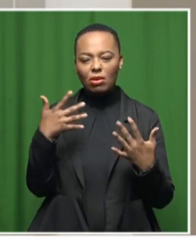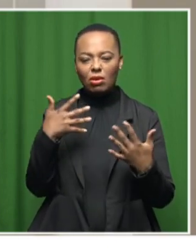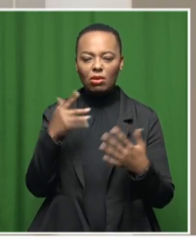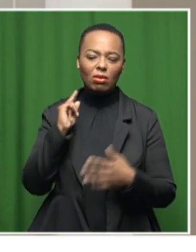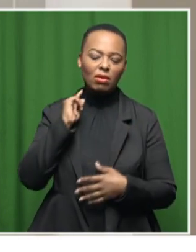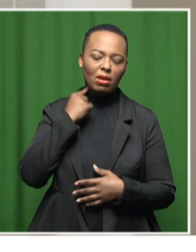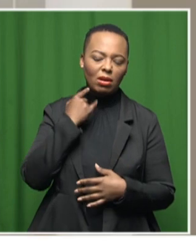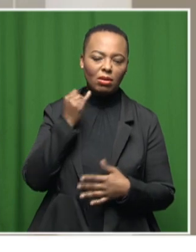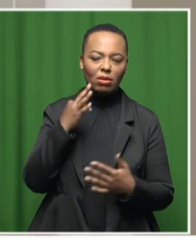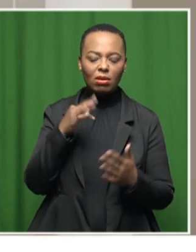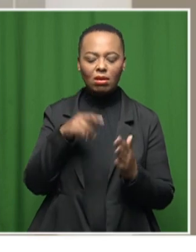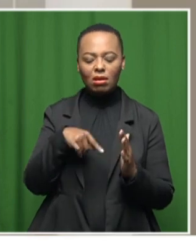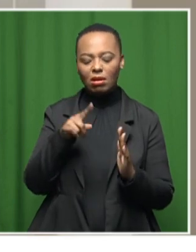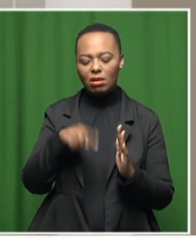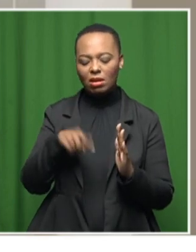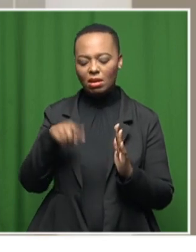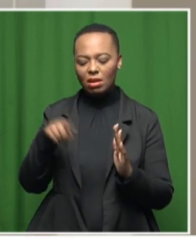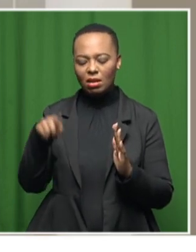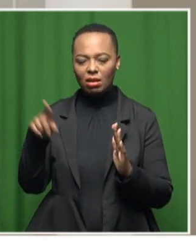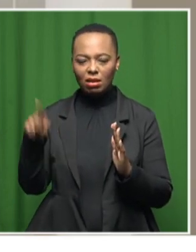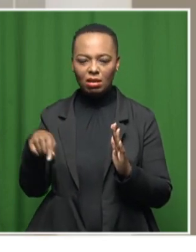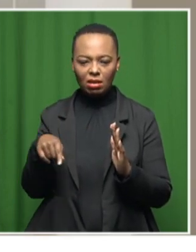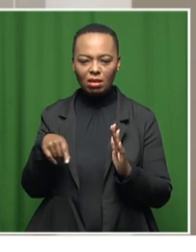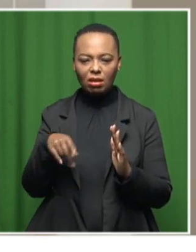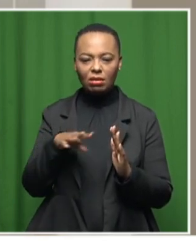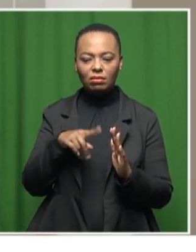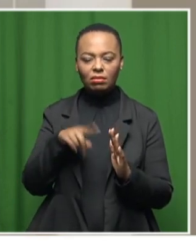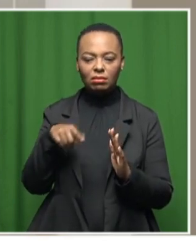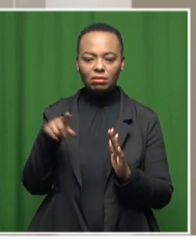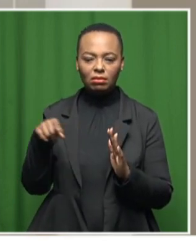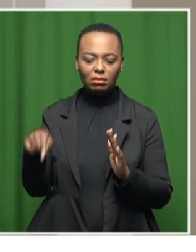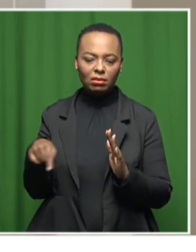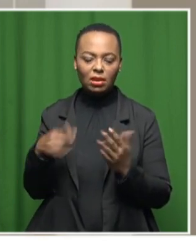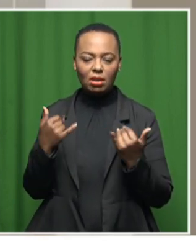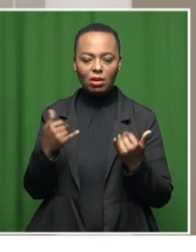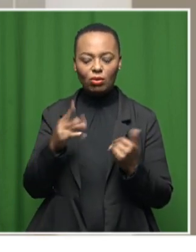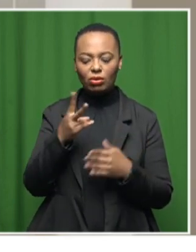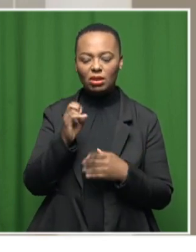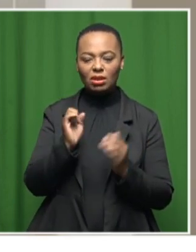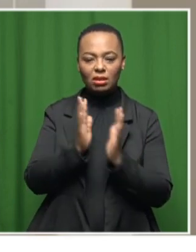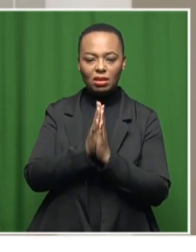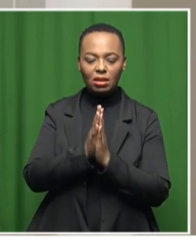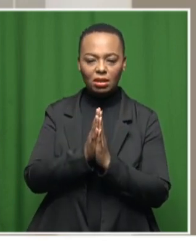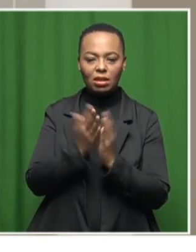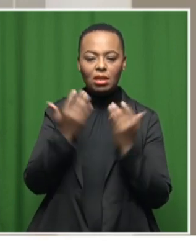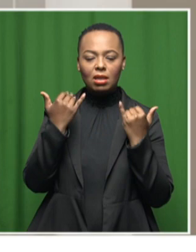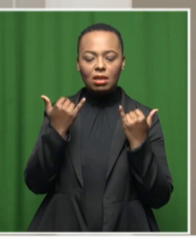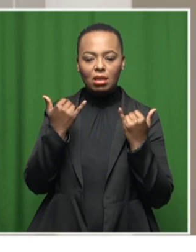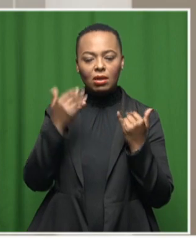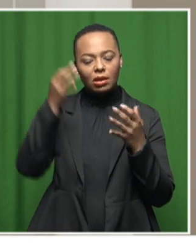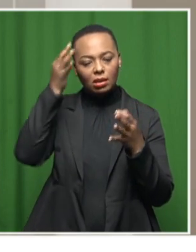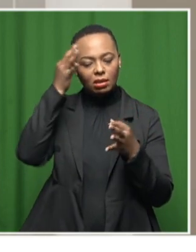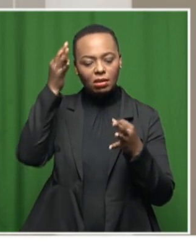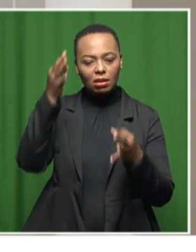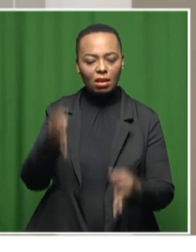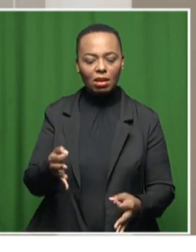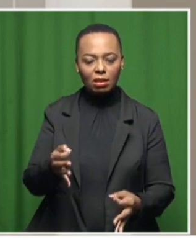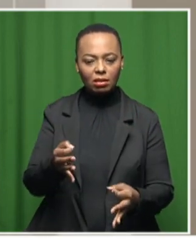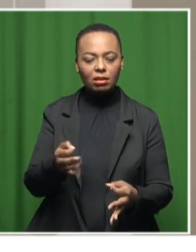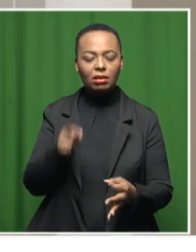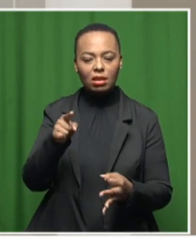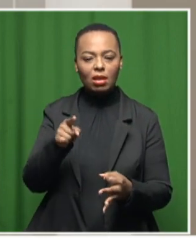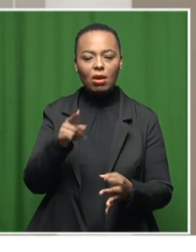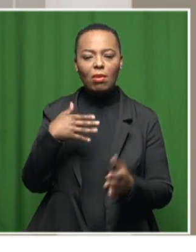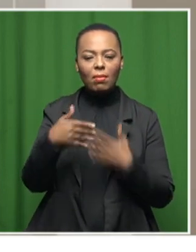or not. So I became a life coach in 2010, and then I decided to, everybody